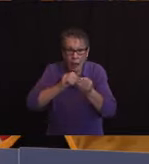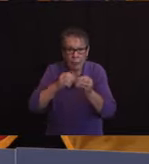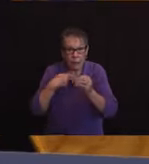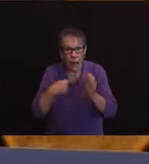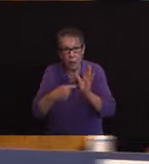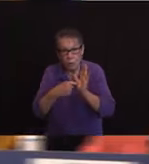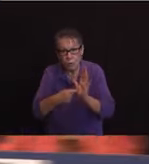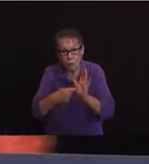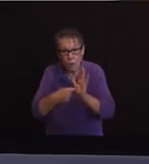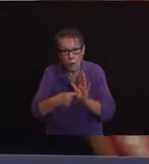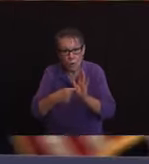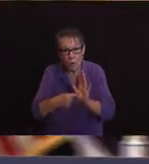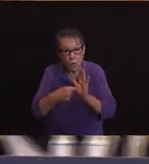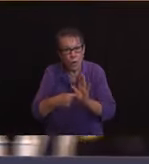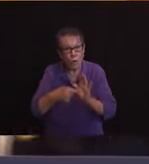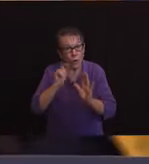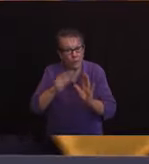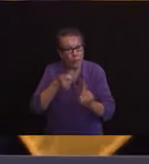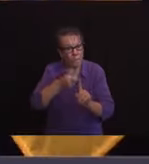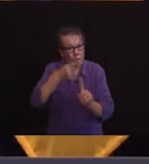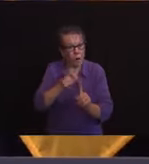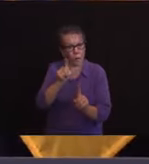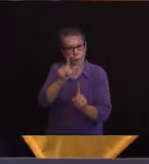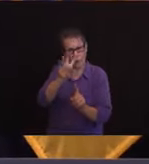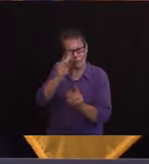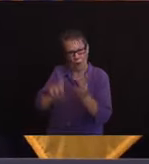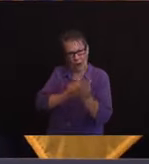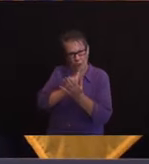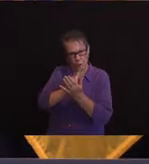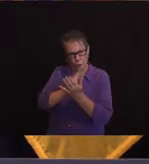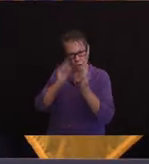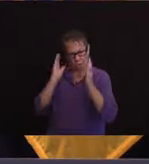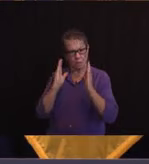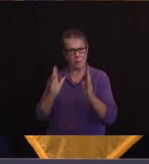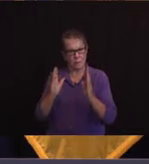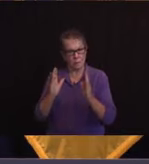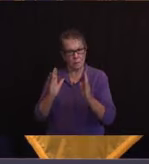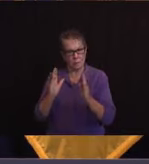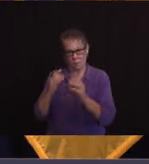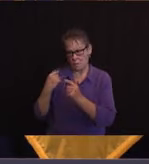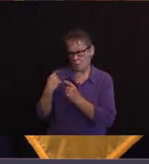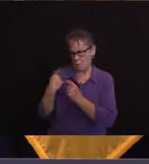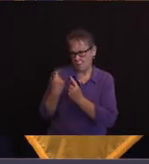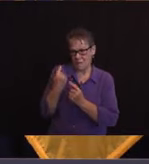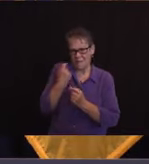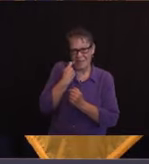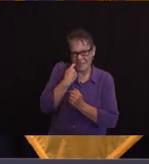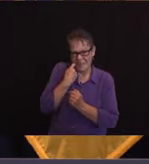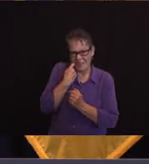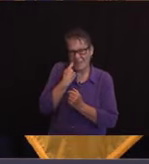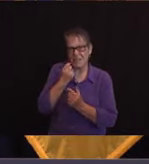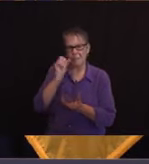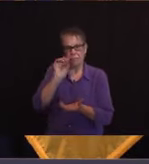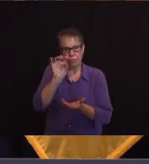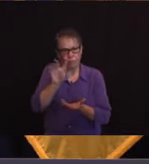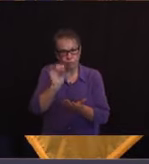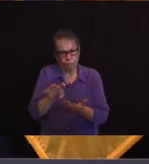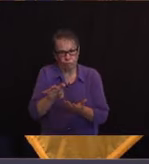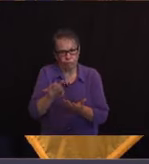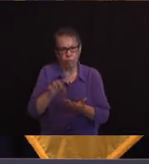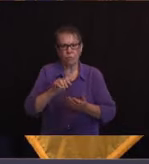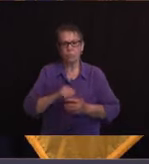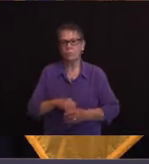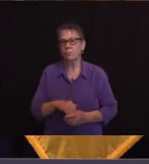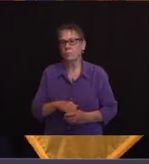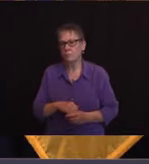Rob Becerra Angelo did not give me this answer, but Judy Persichelli did. In our dashboard, it says the following footnote: the number of